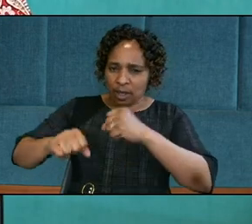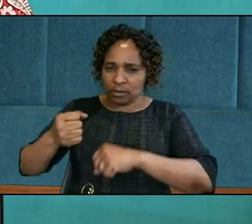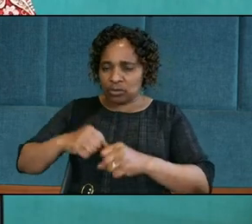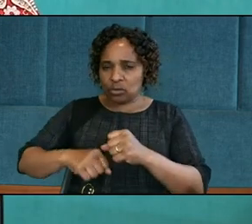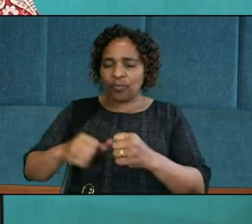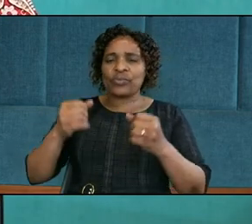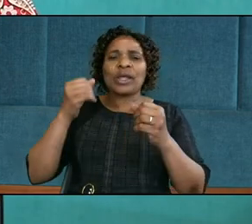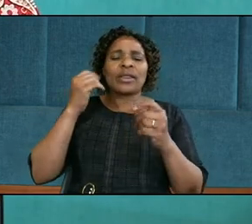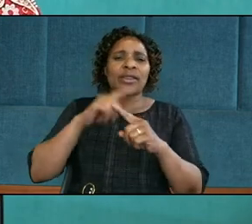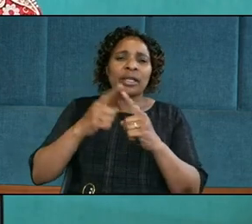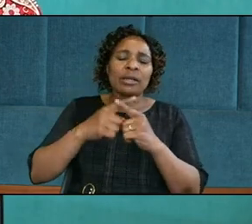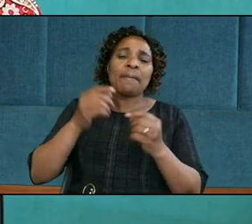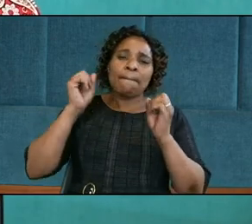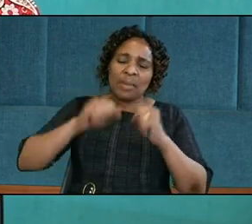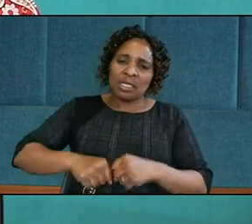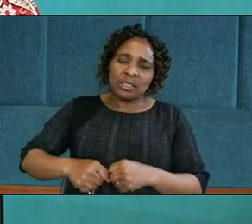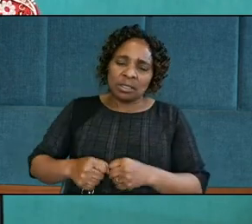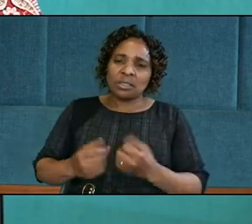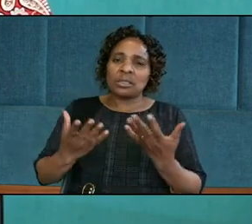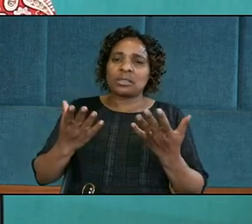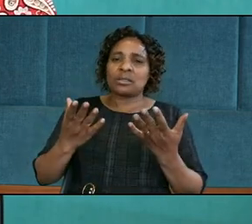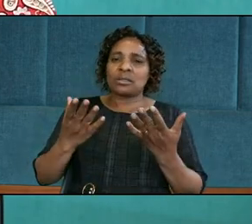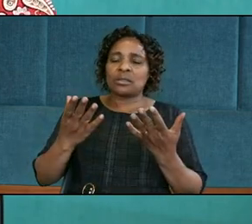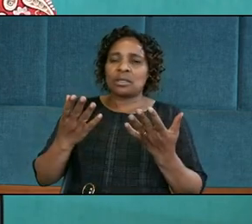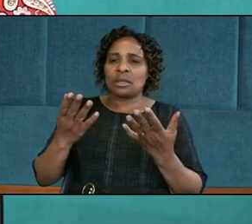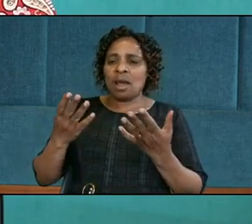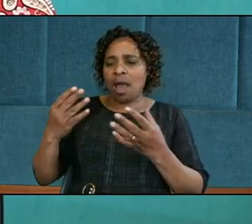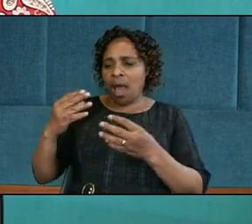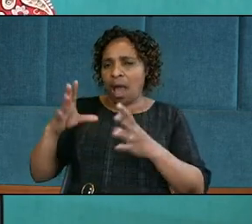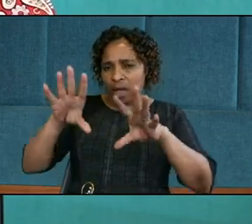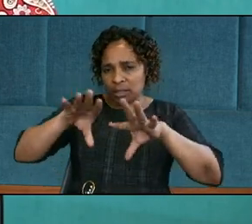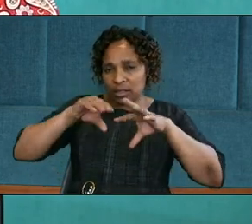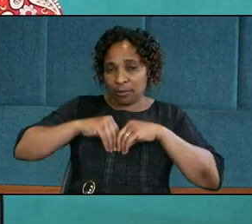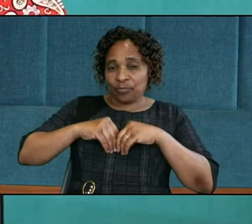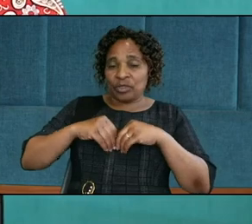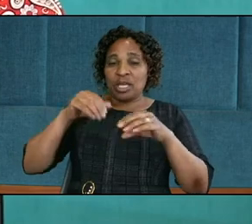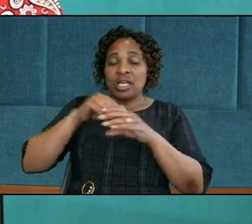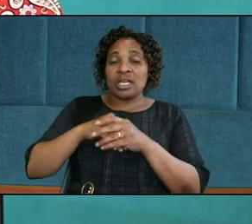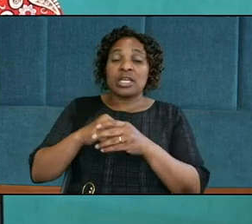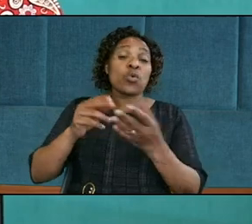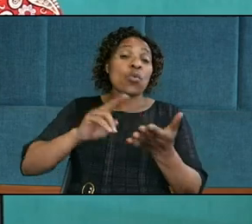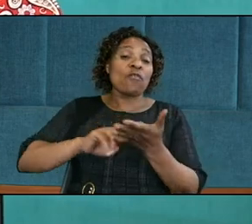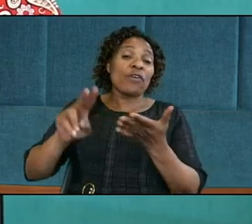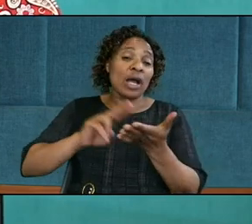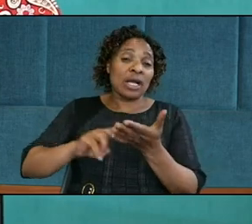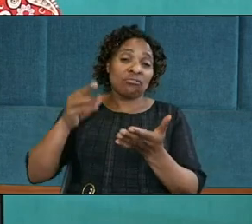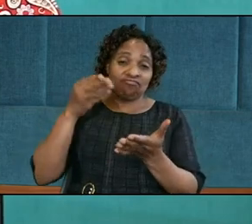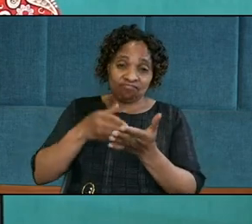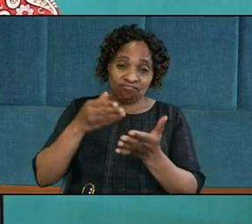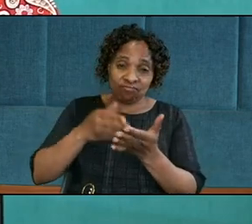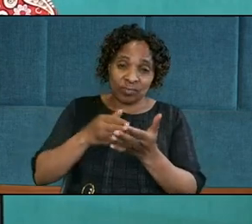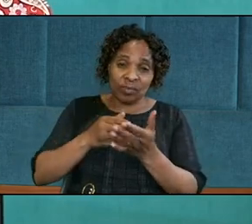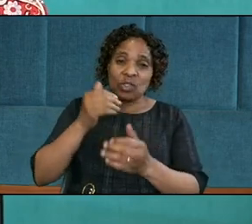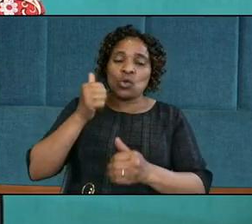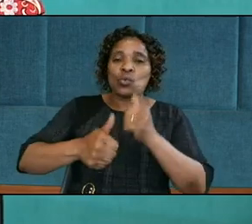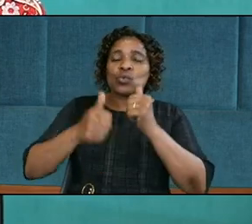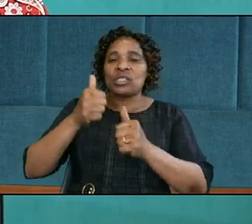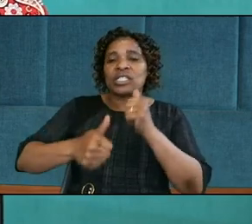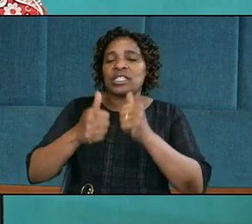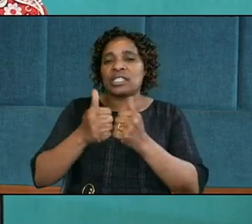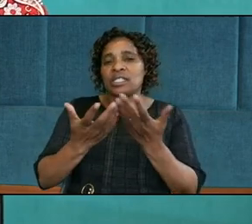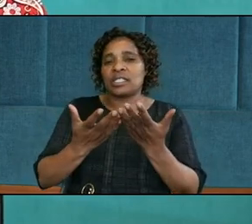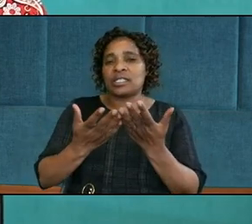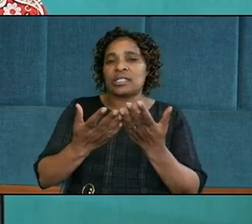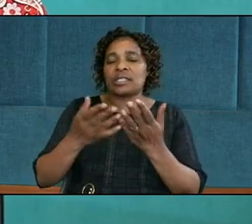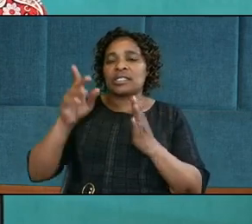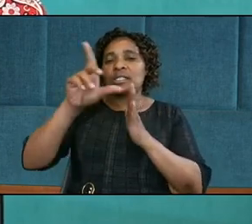we need to lay down self, which is exemplified particularly in the key text that is